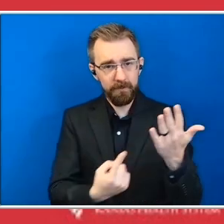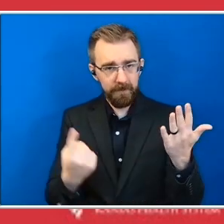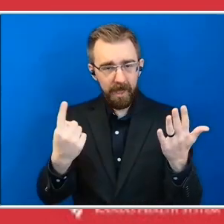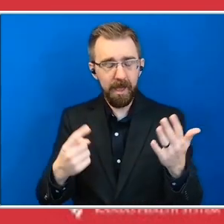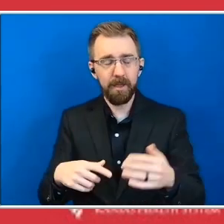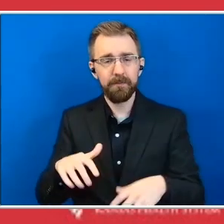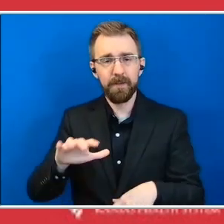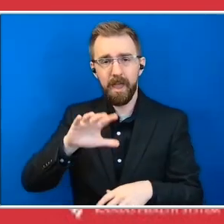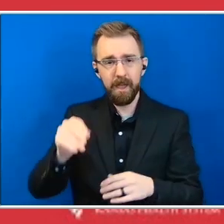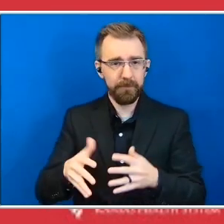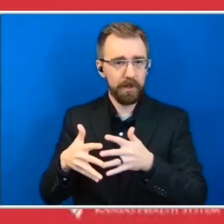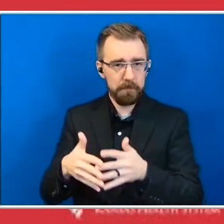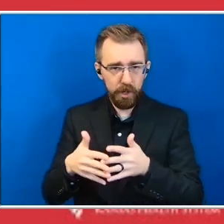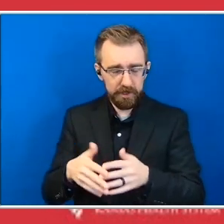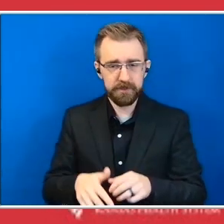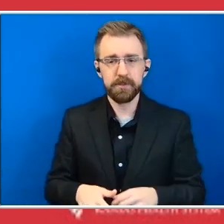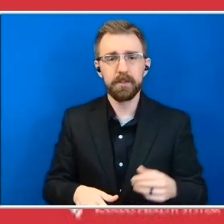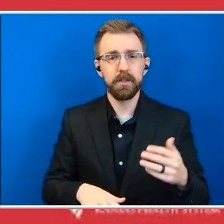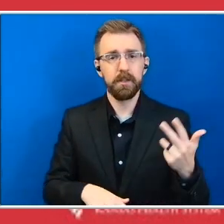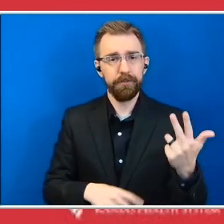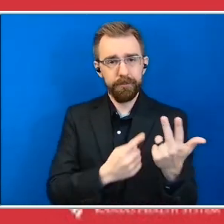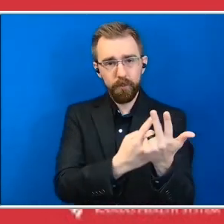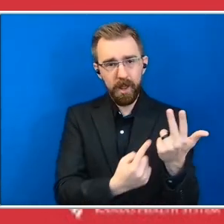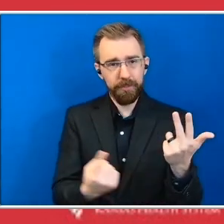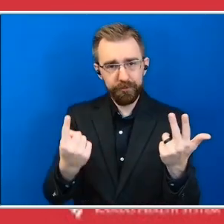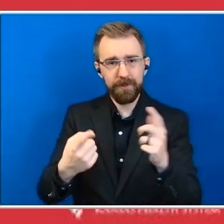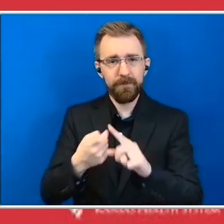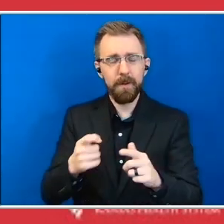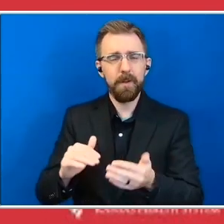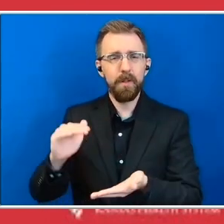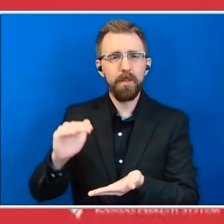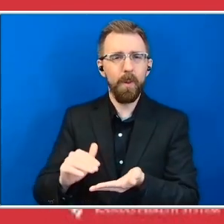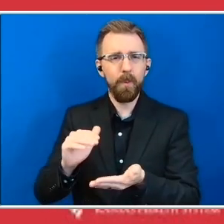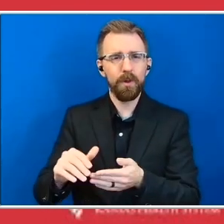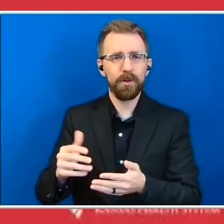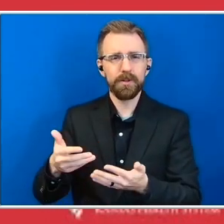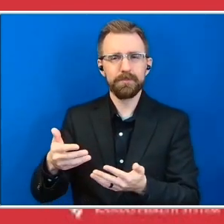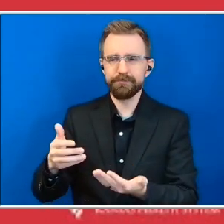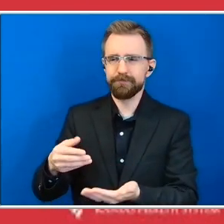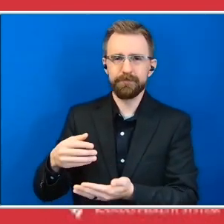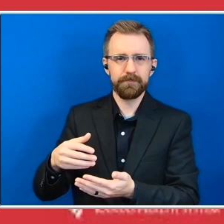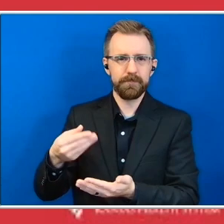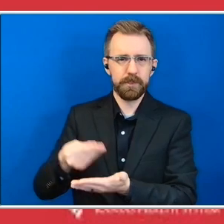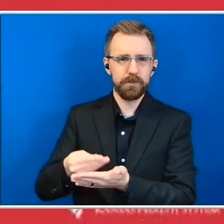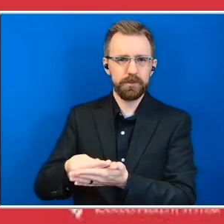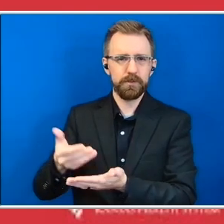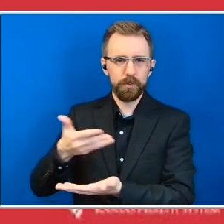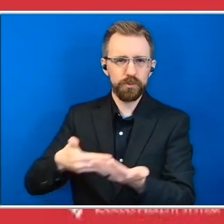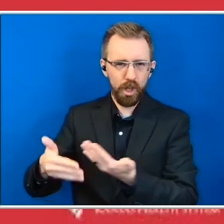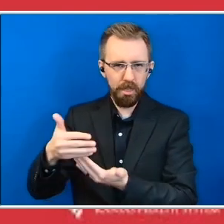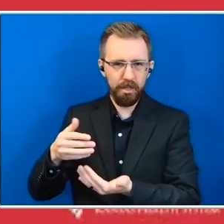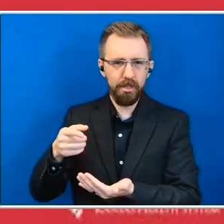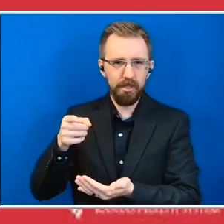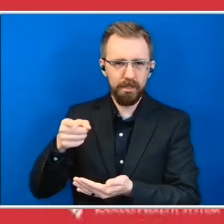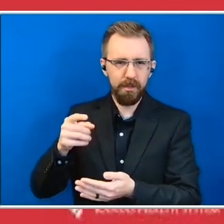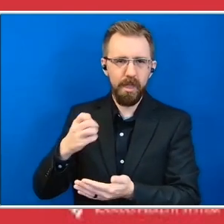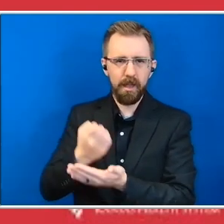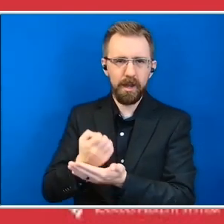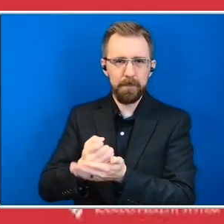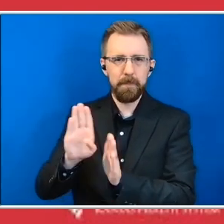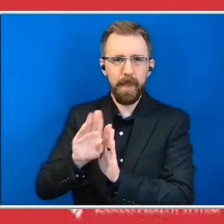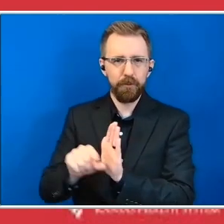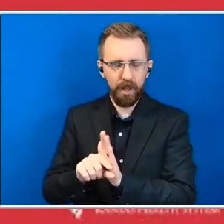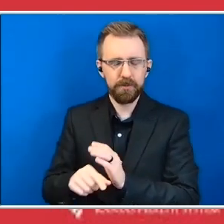Americans, and 1 out of 3 from lower socioeconomic backgrounds. And we want this to